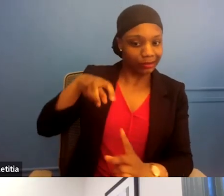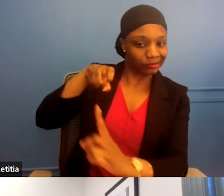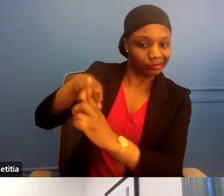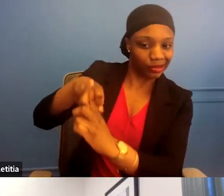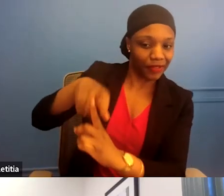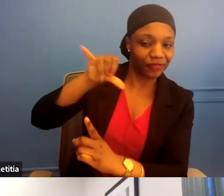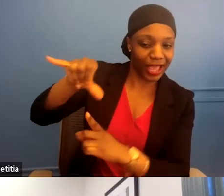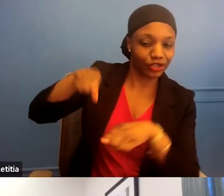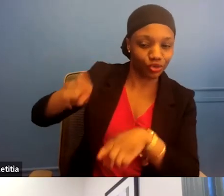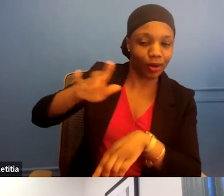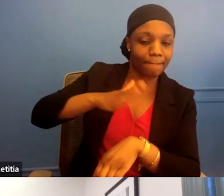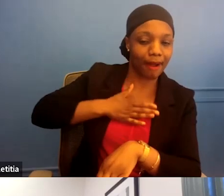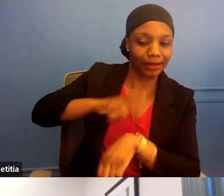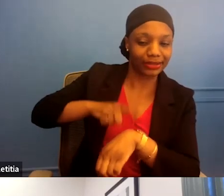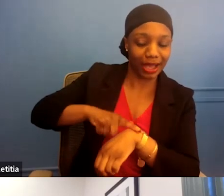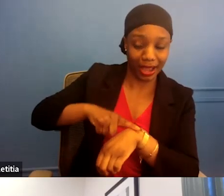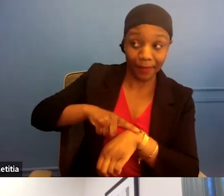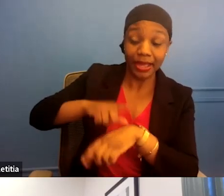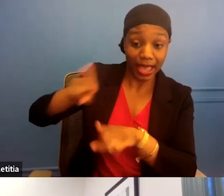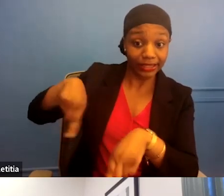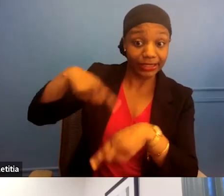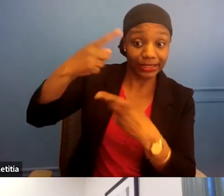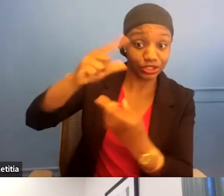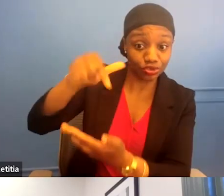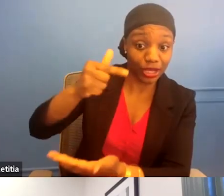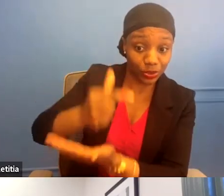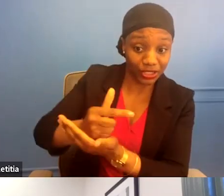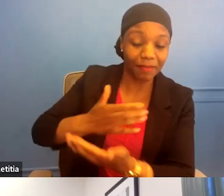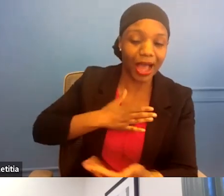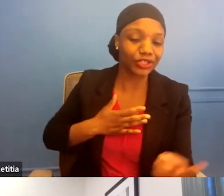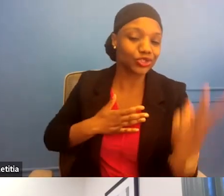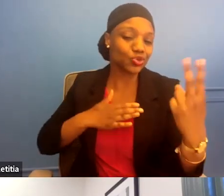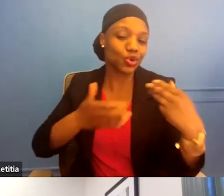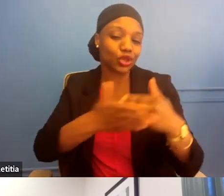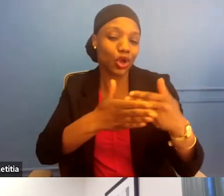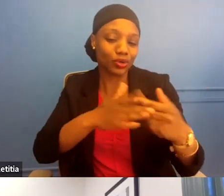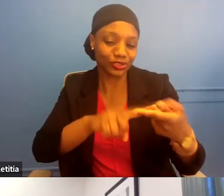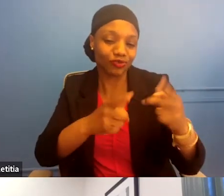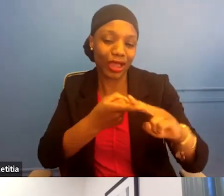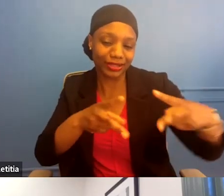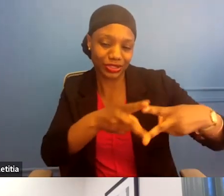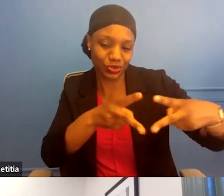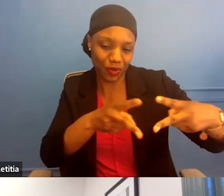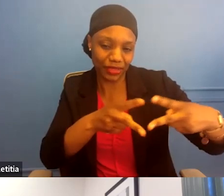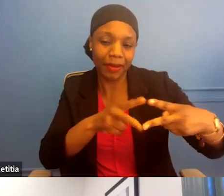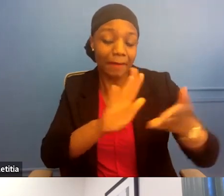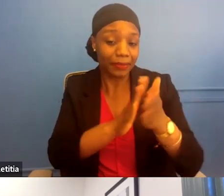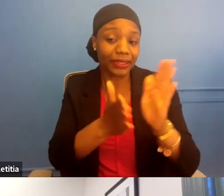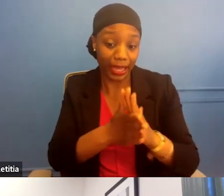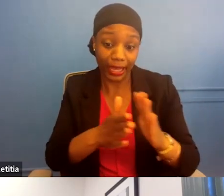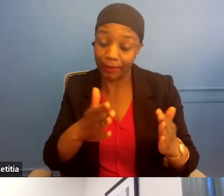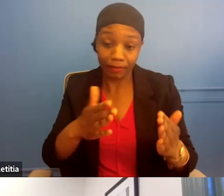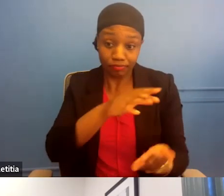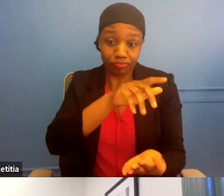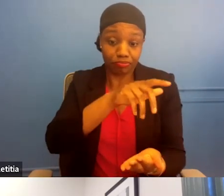at the school. And since graduation, my two close friends, Asha Besekra and Shanti Devakar, have become my personal writing